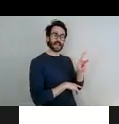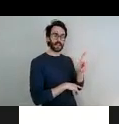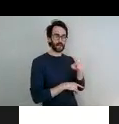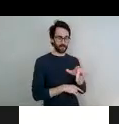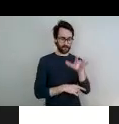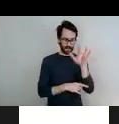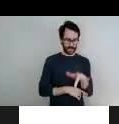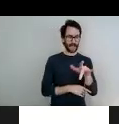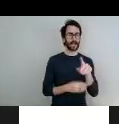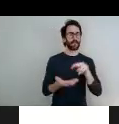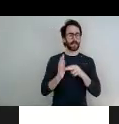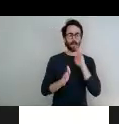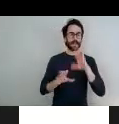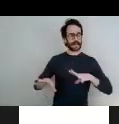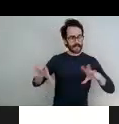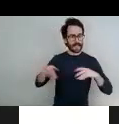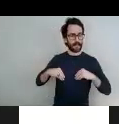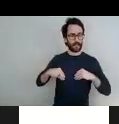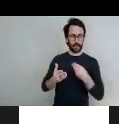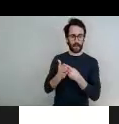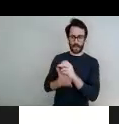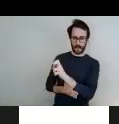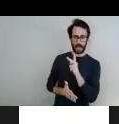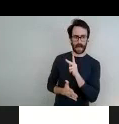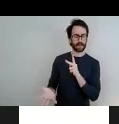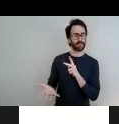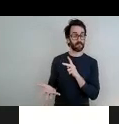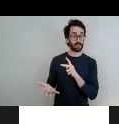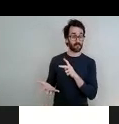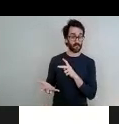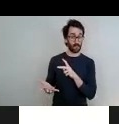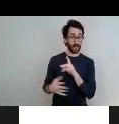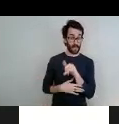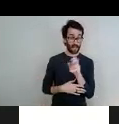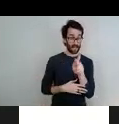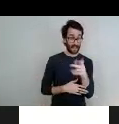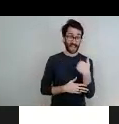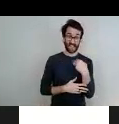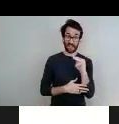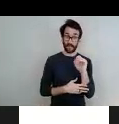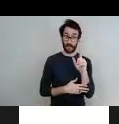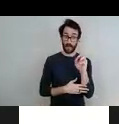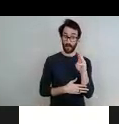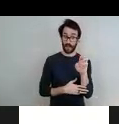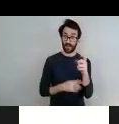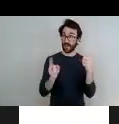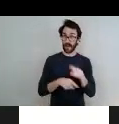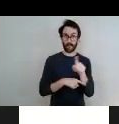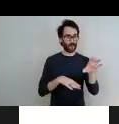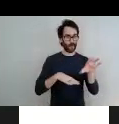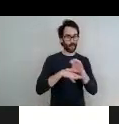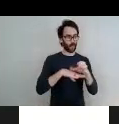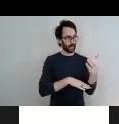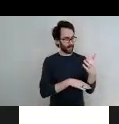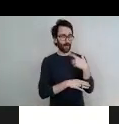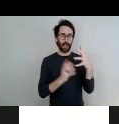accept the refund. A lot of these links contain malware that can infect your device,